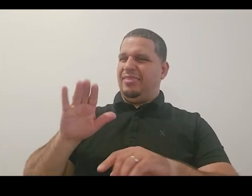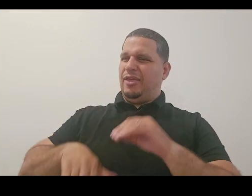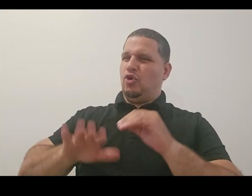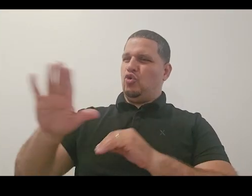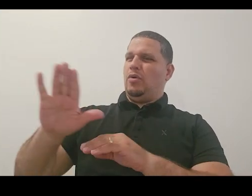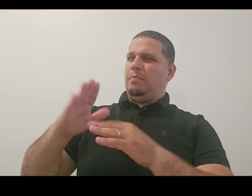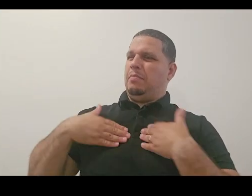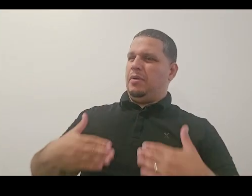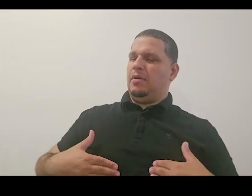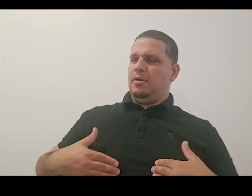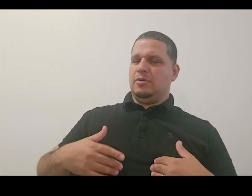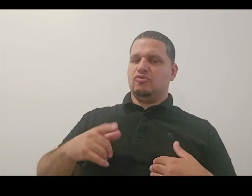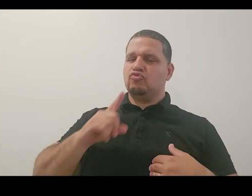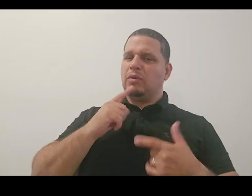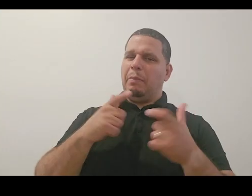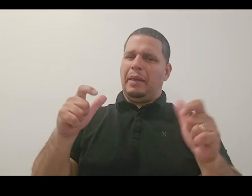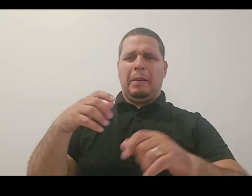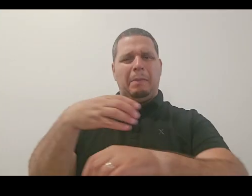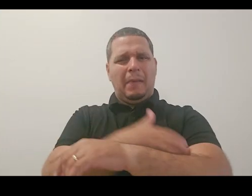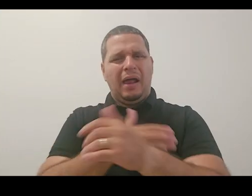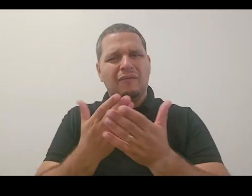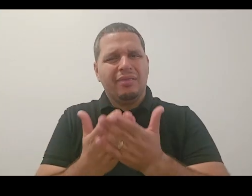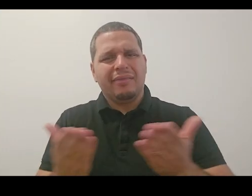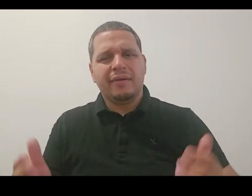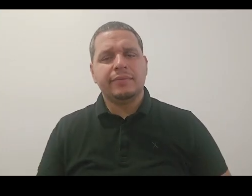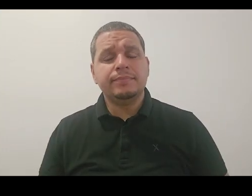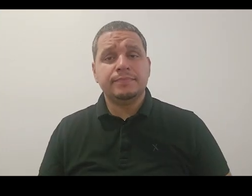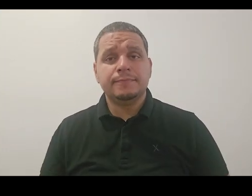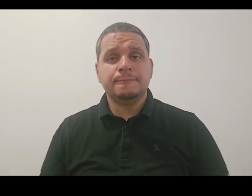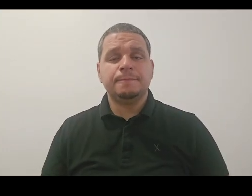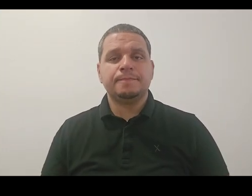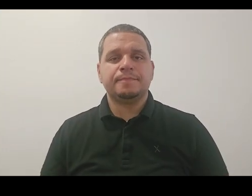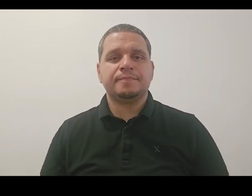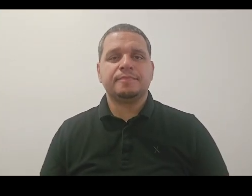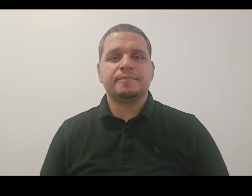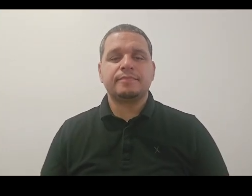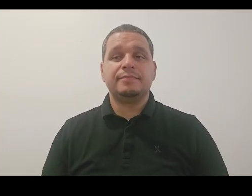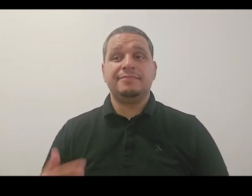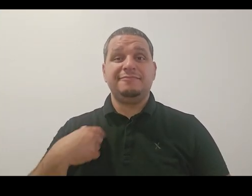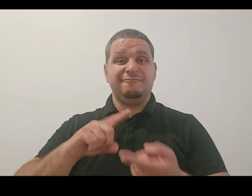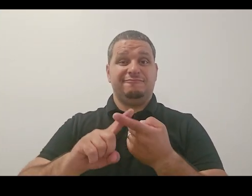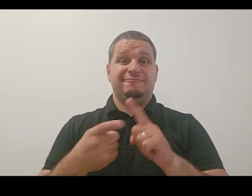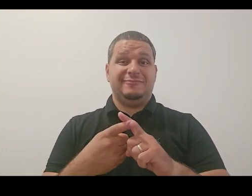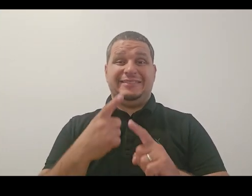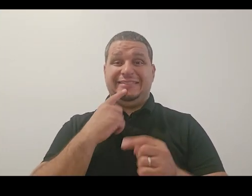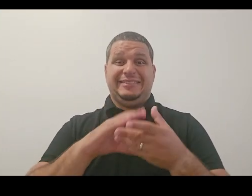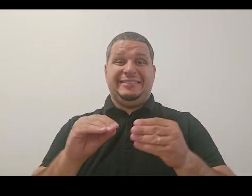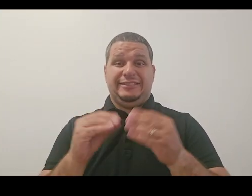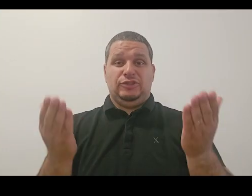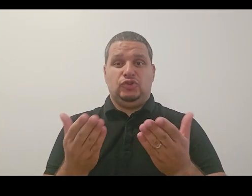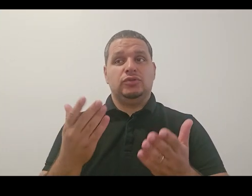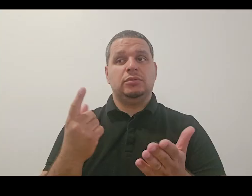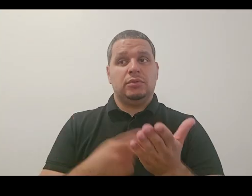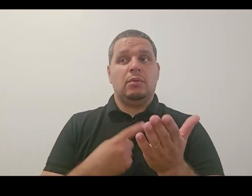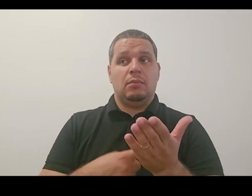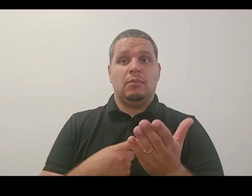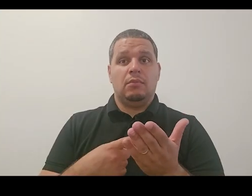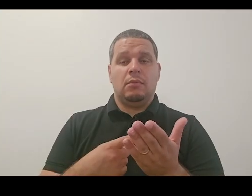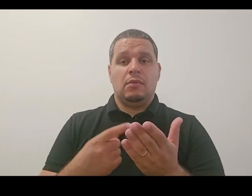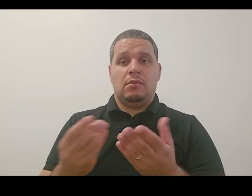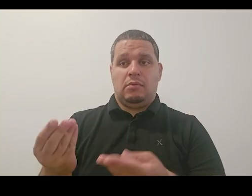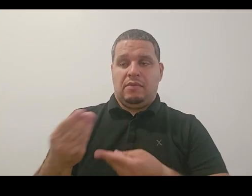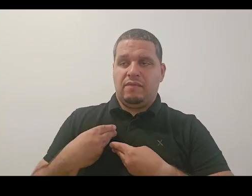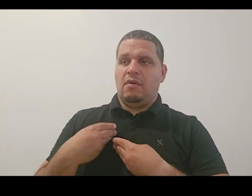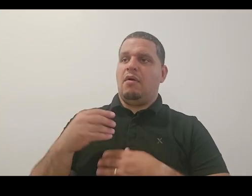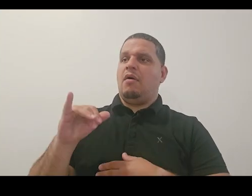big, powerful, strong thing. And some of it, like some of the friends here have said, some of it can